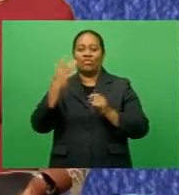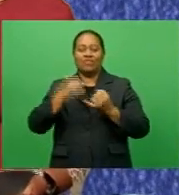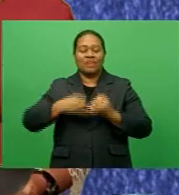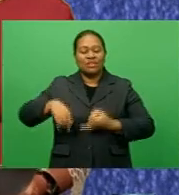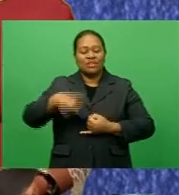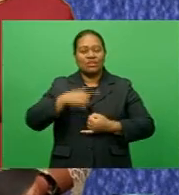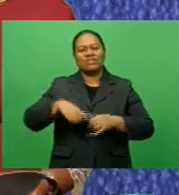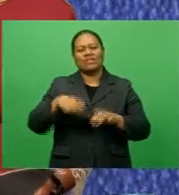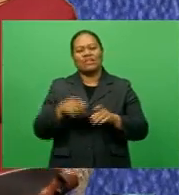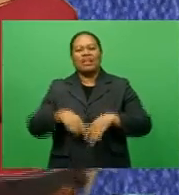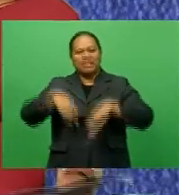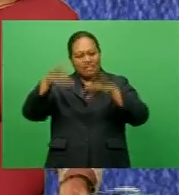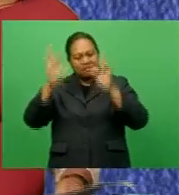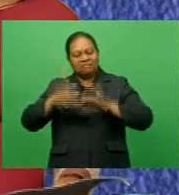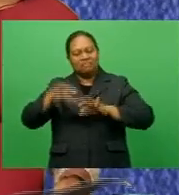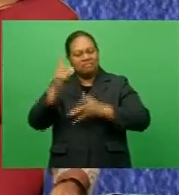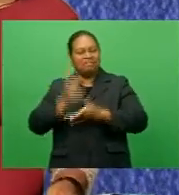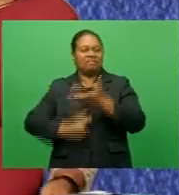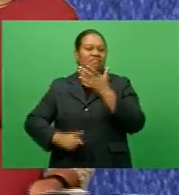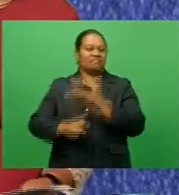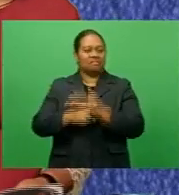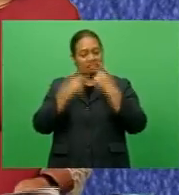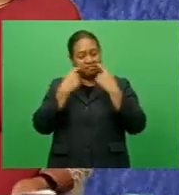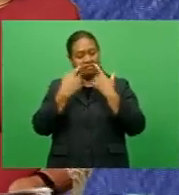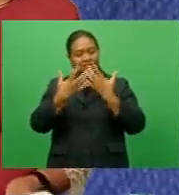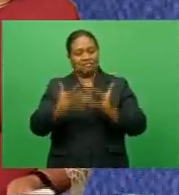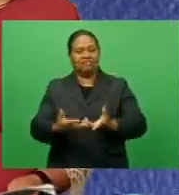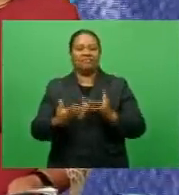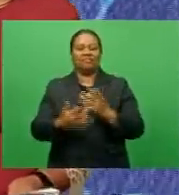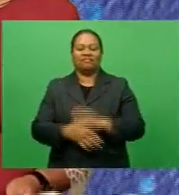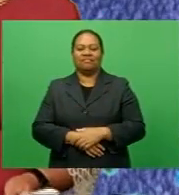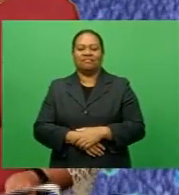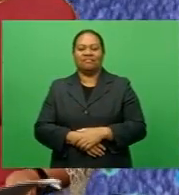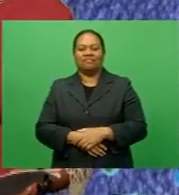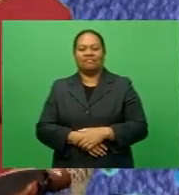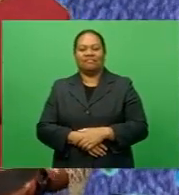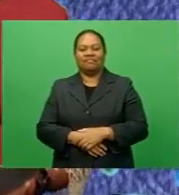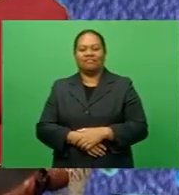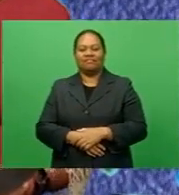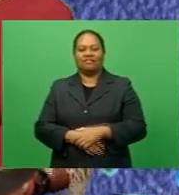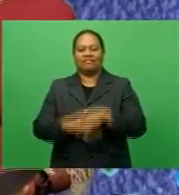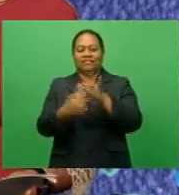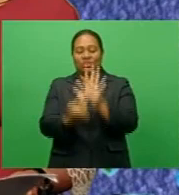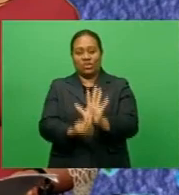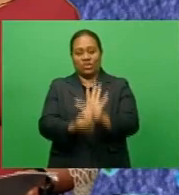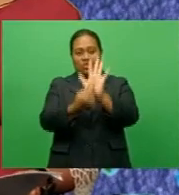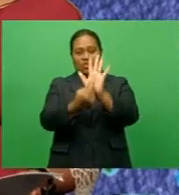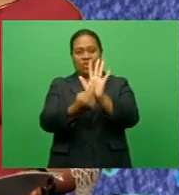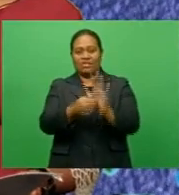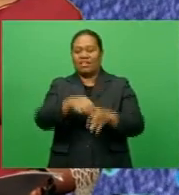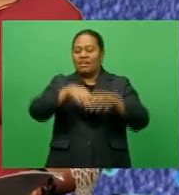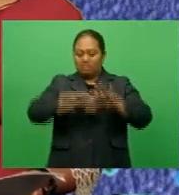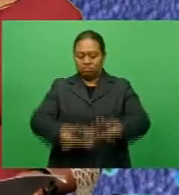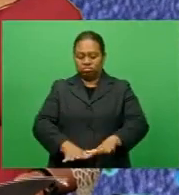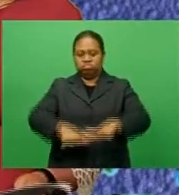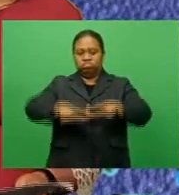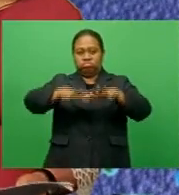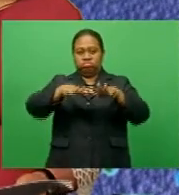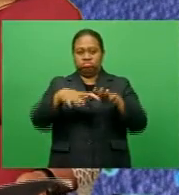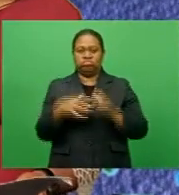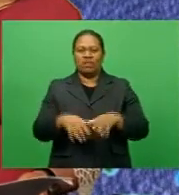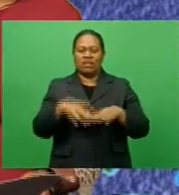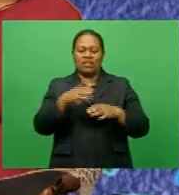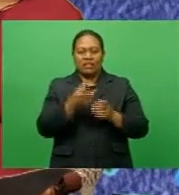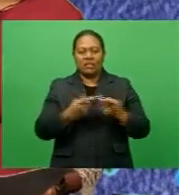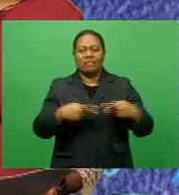Suva, persistent showers. These showers are not taking breaks. And up north, flooding in low-lying areas,